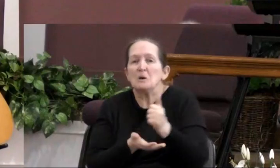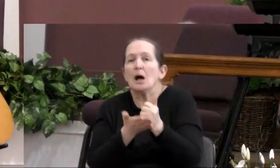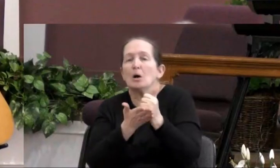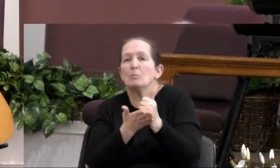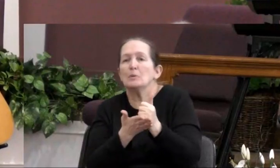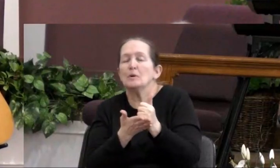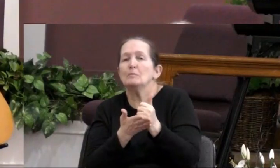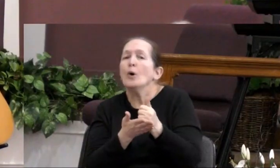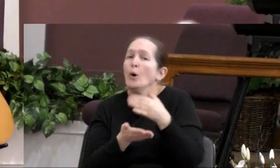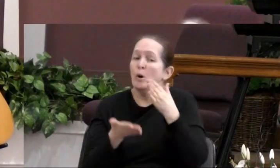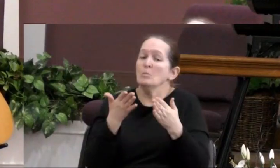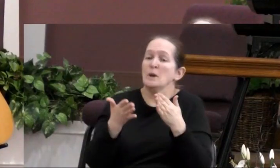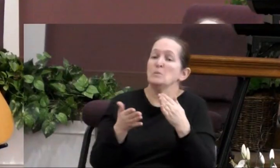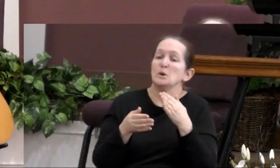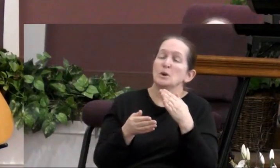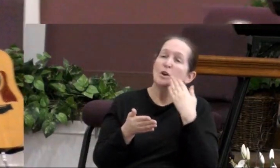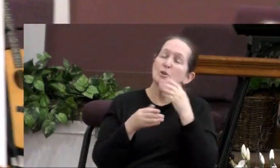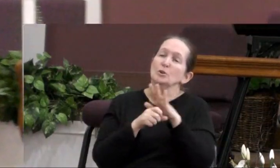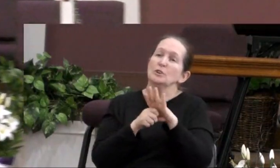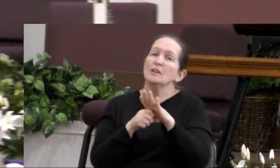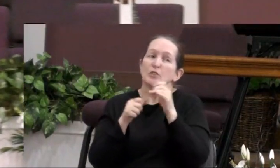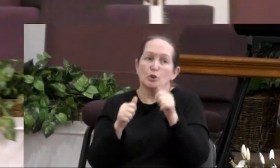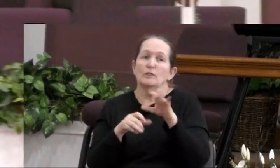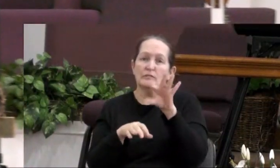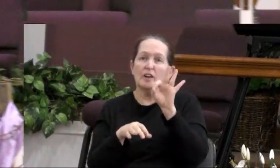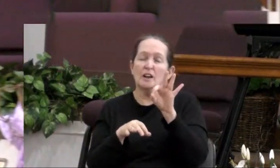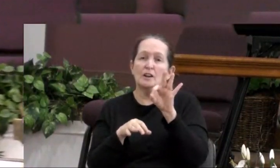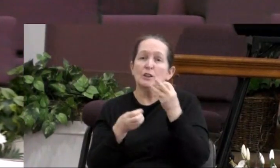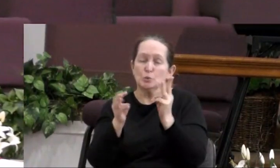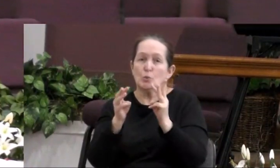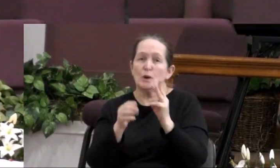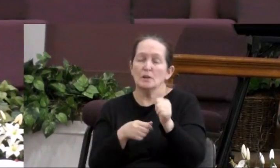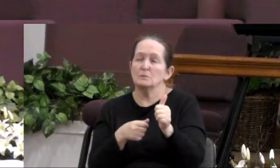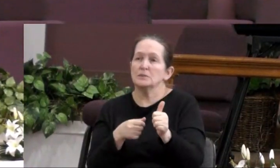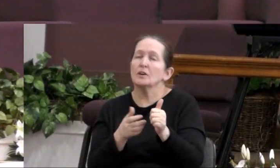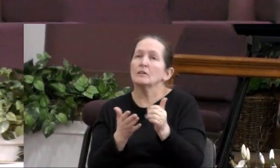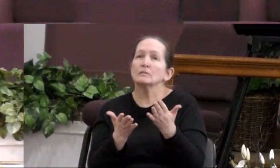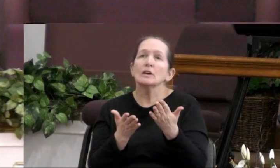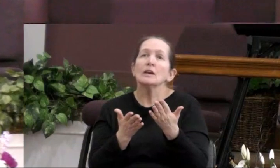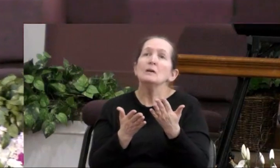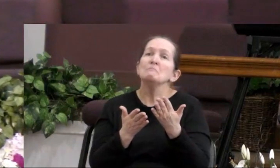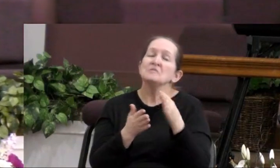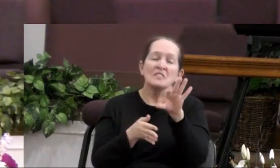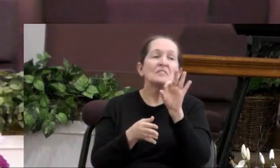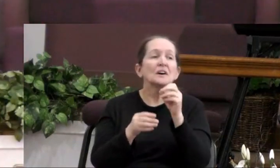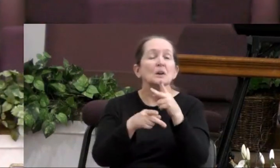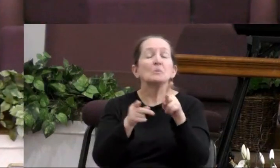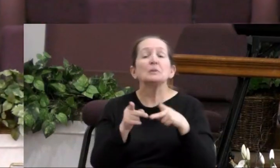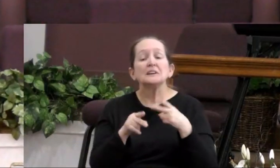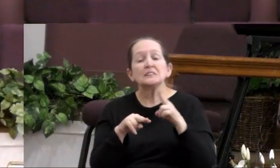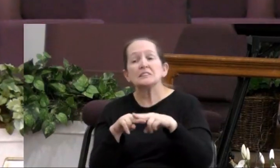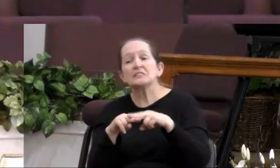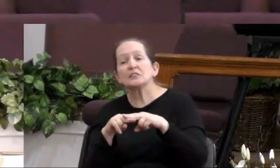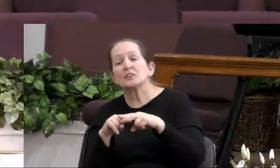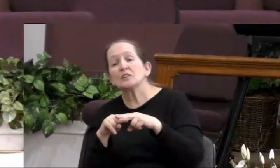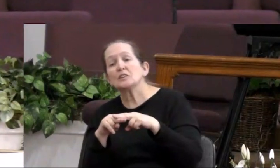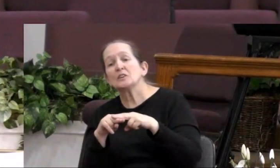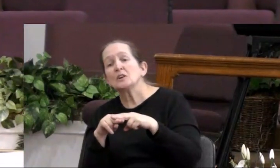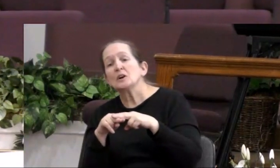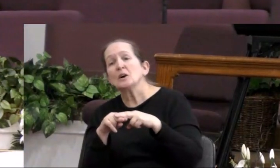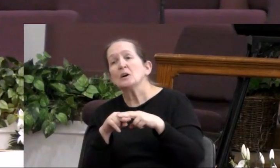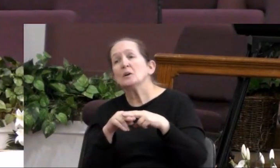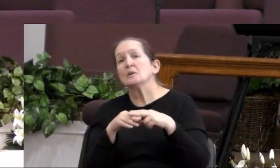gotten good enough that he could manage to find his way out there on his own and find a place to sit down right on the edge of the